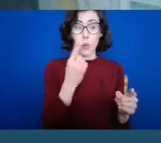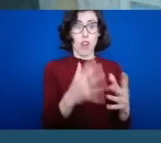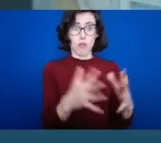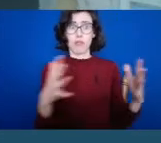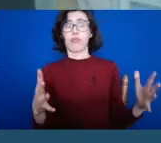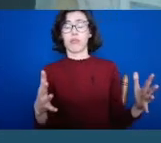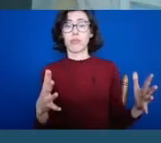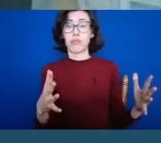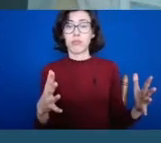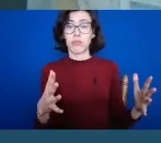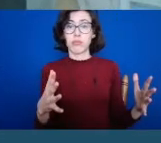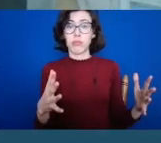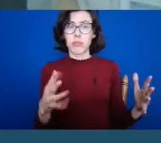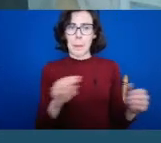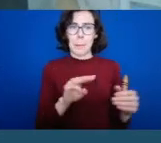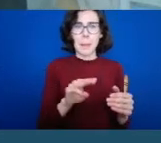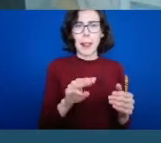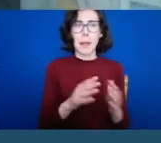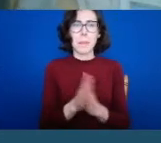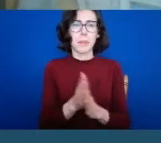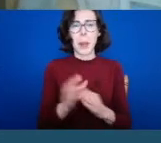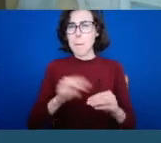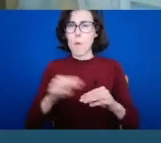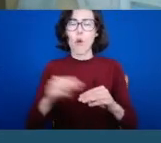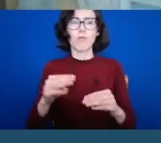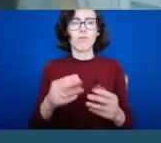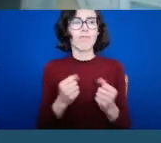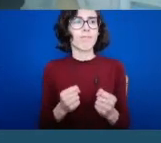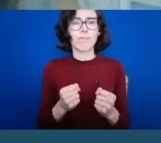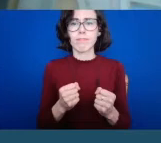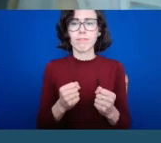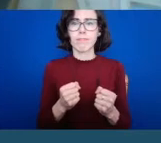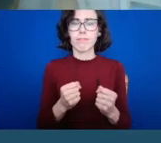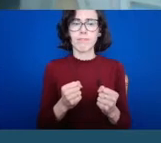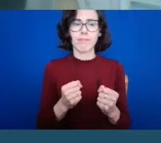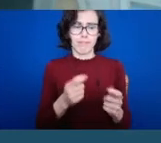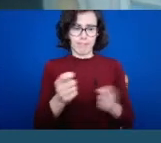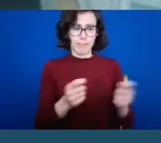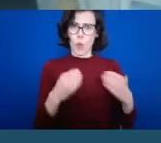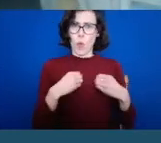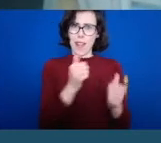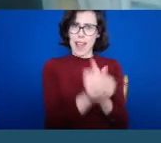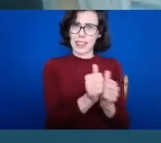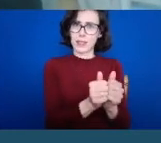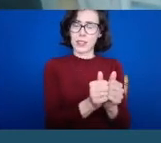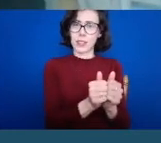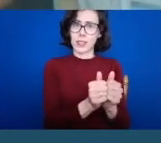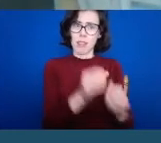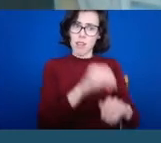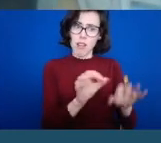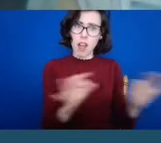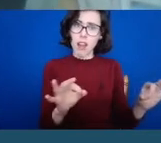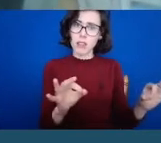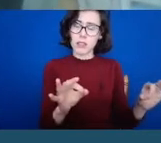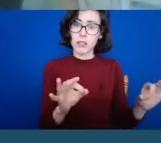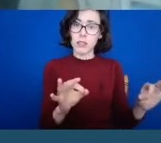seeing people taking more ownership of their activity opportunities. And that, even from what Joanne was saying there, we see